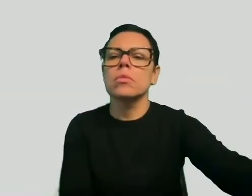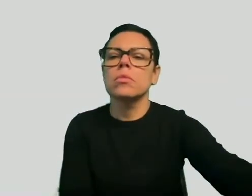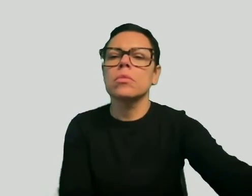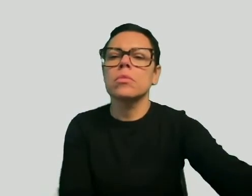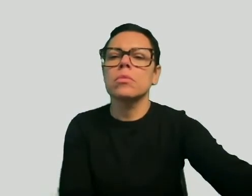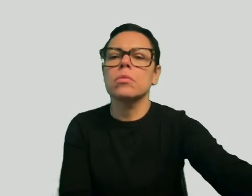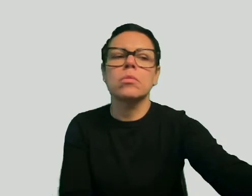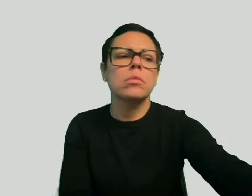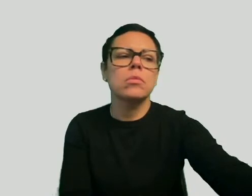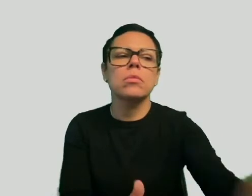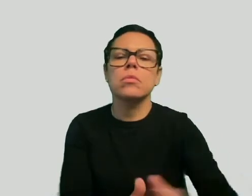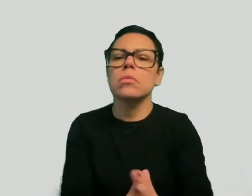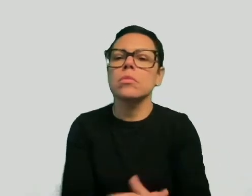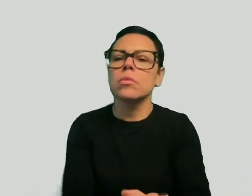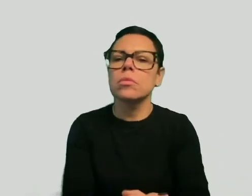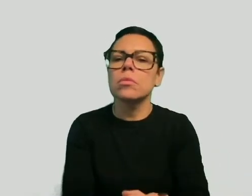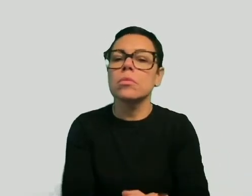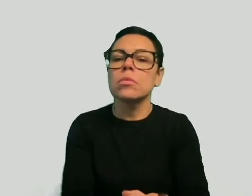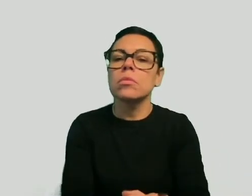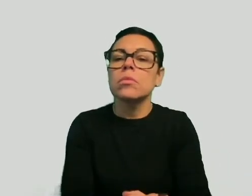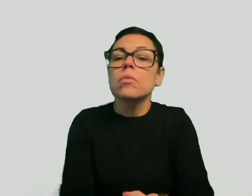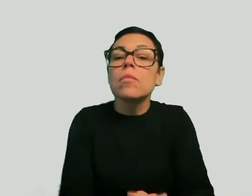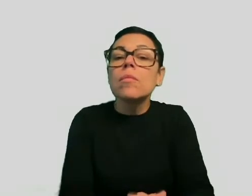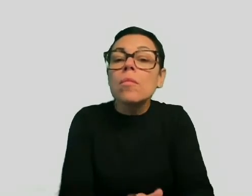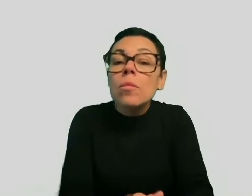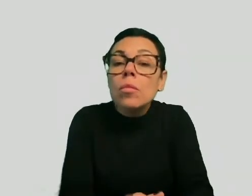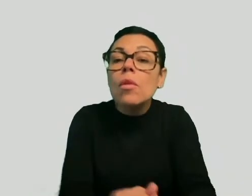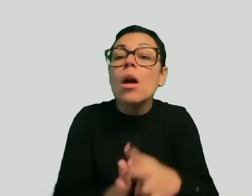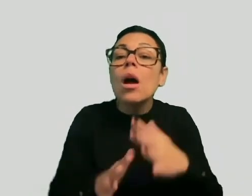votes. Oh yeah, I will remove the QR code. Okay. Yeah.